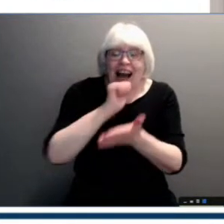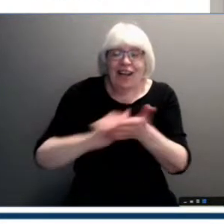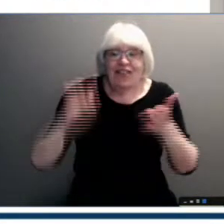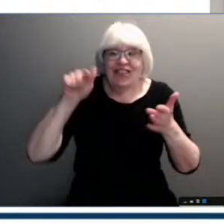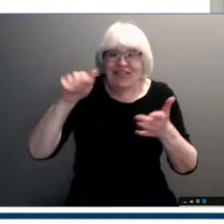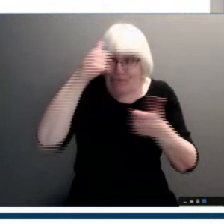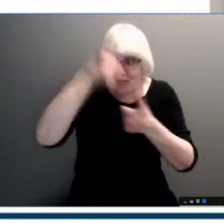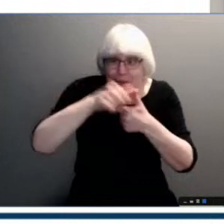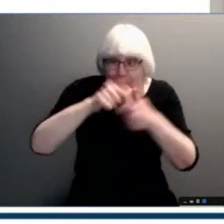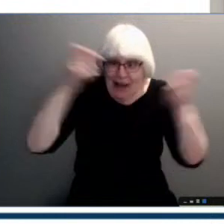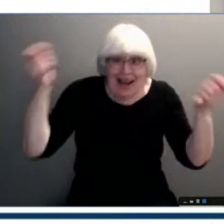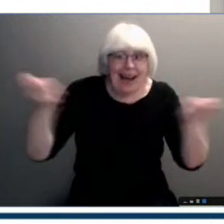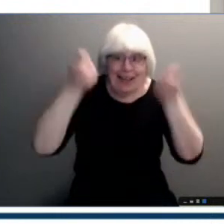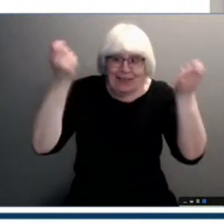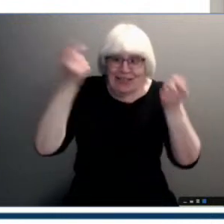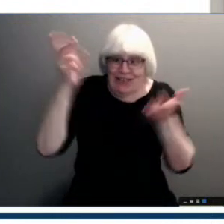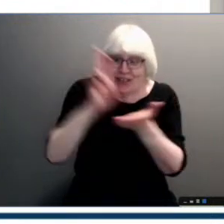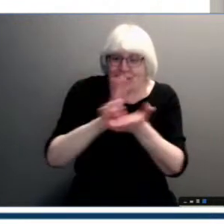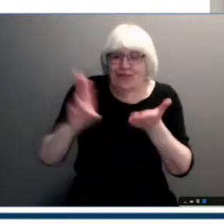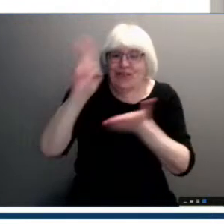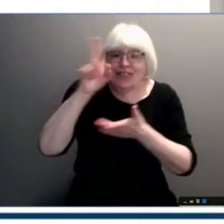in the amount of